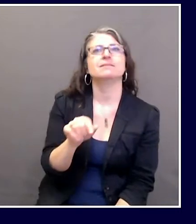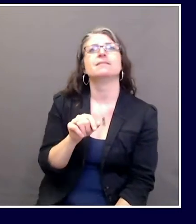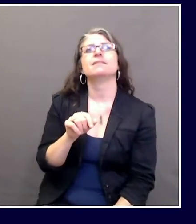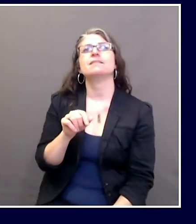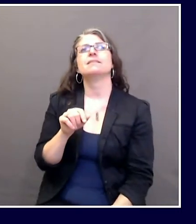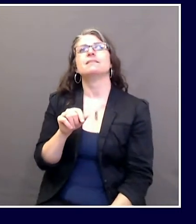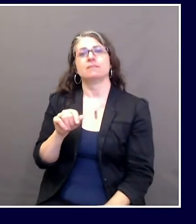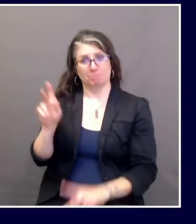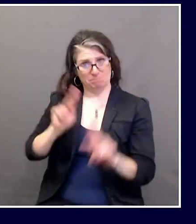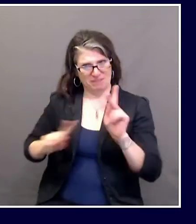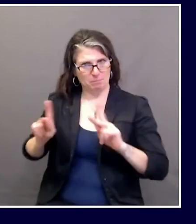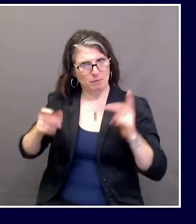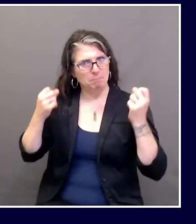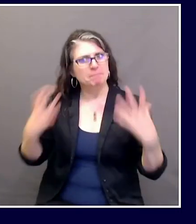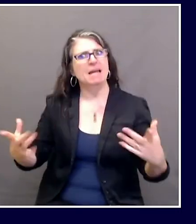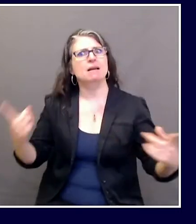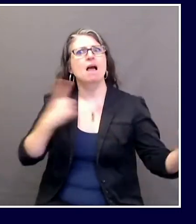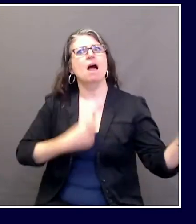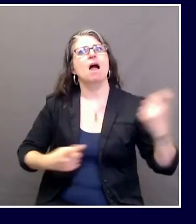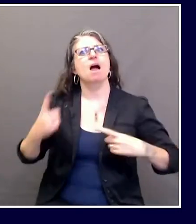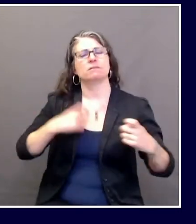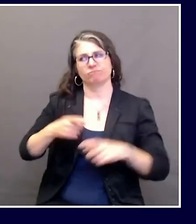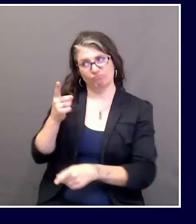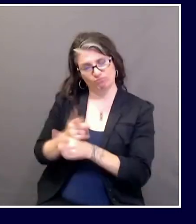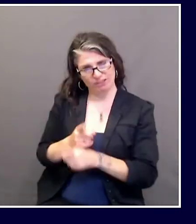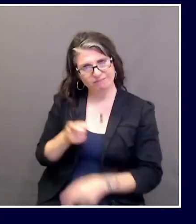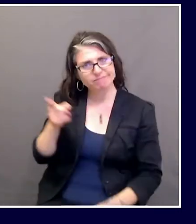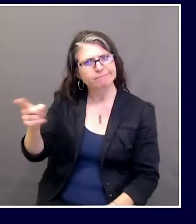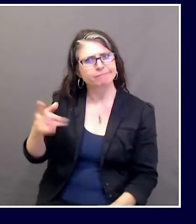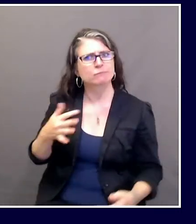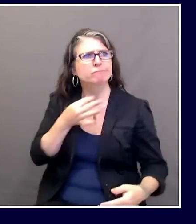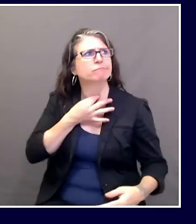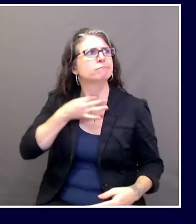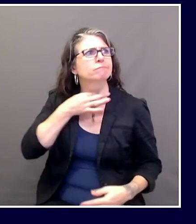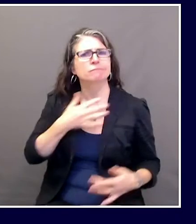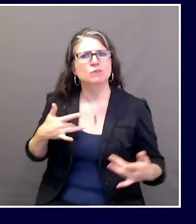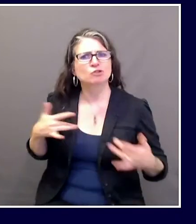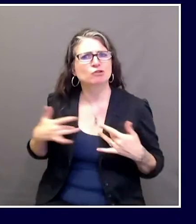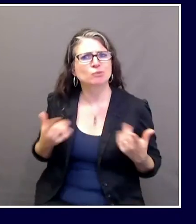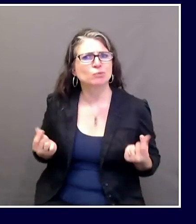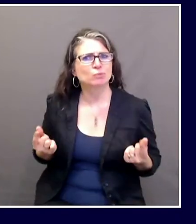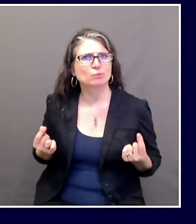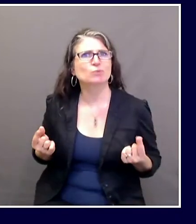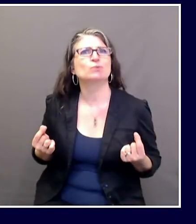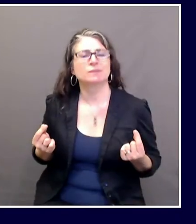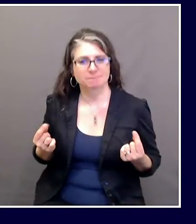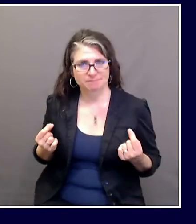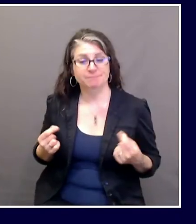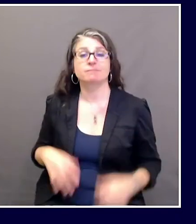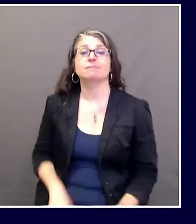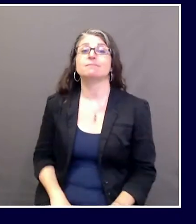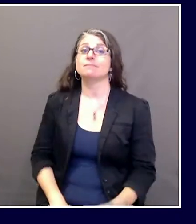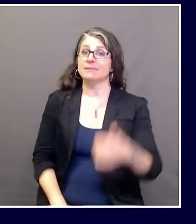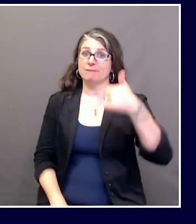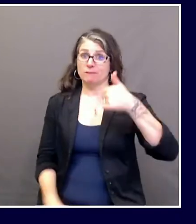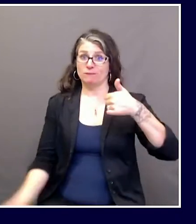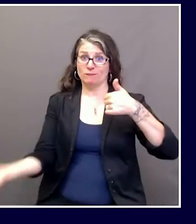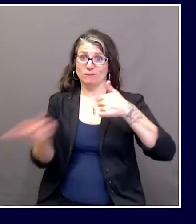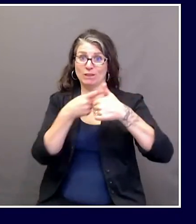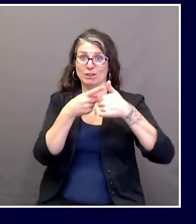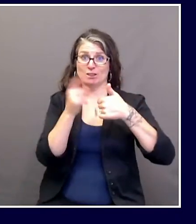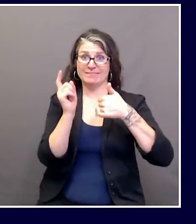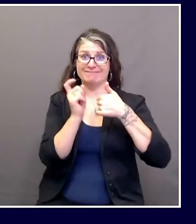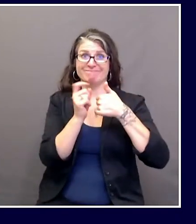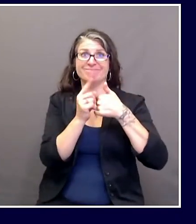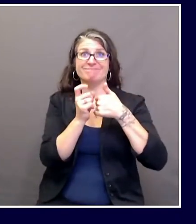our office. Let me start with this. There is a desire as things